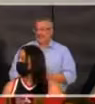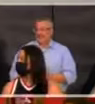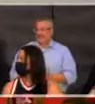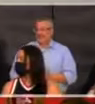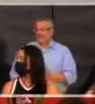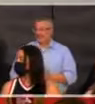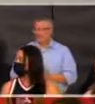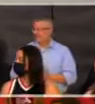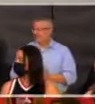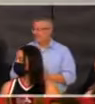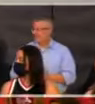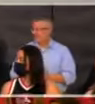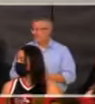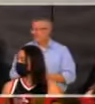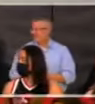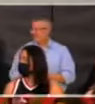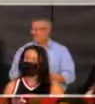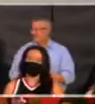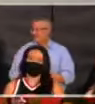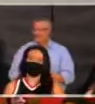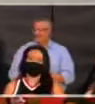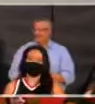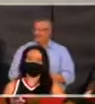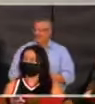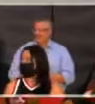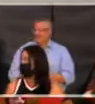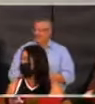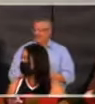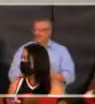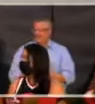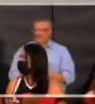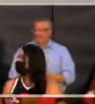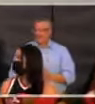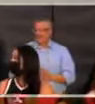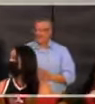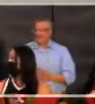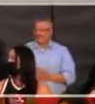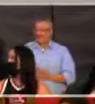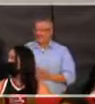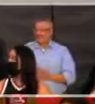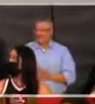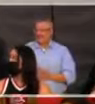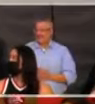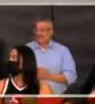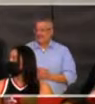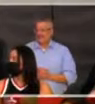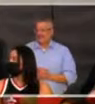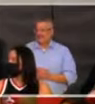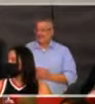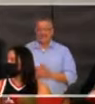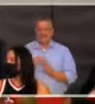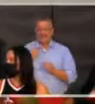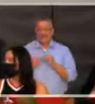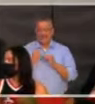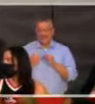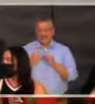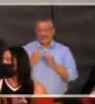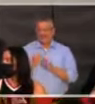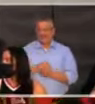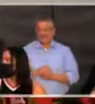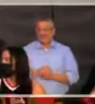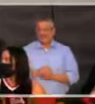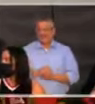doing. This actually was mine. McCarty. Well done. It was. Look at that. I got one right. And the final